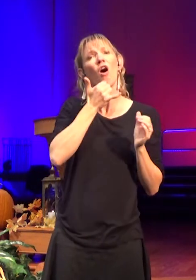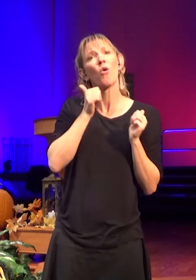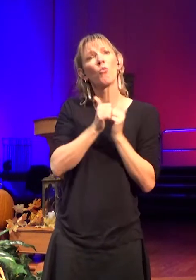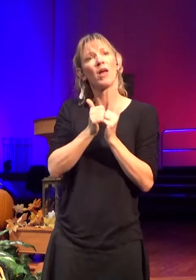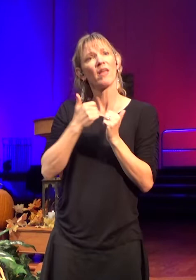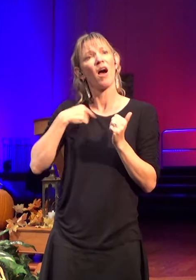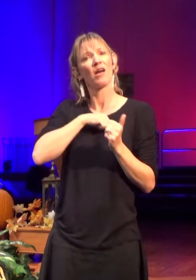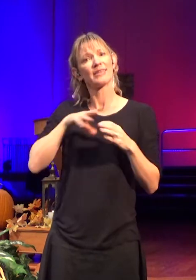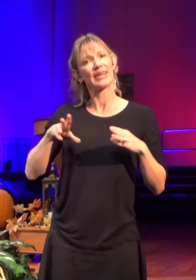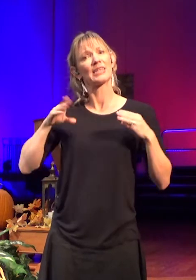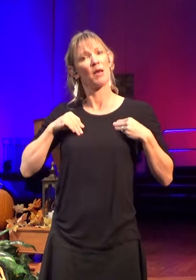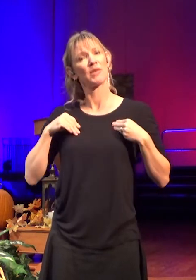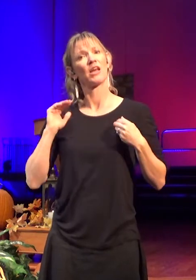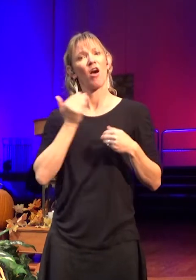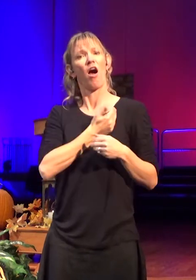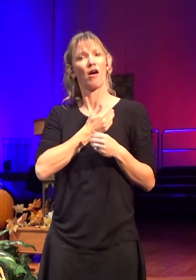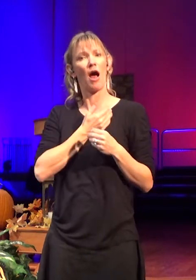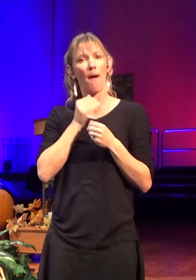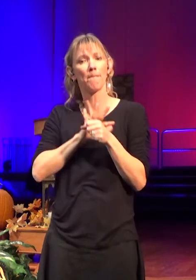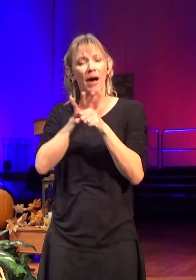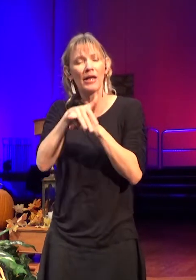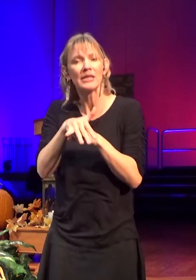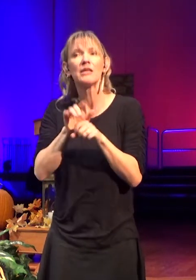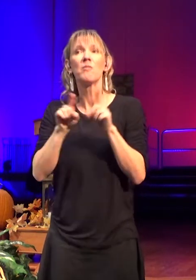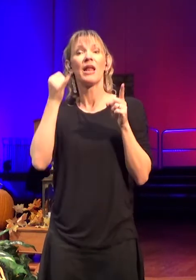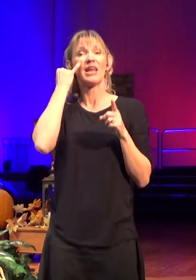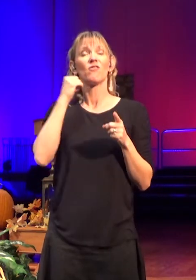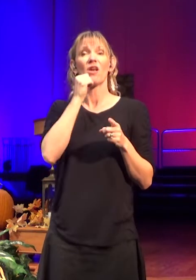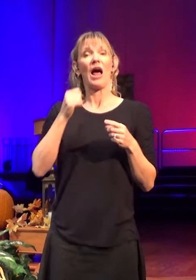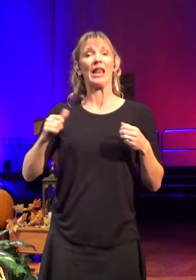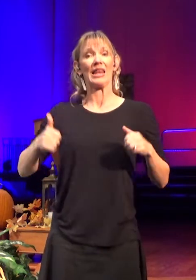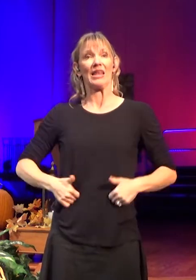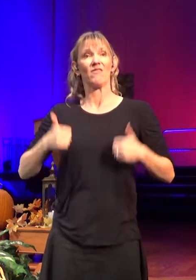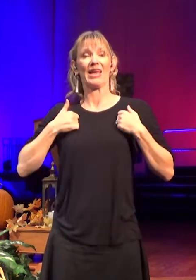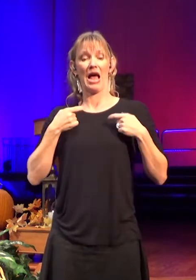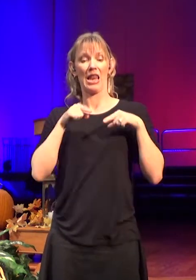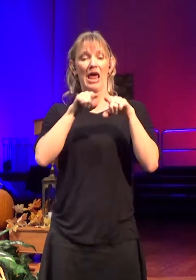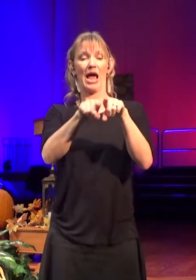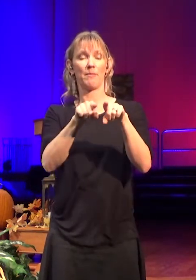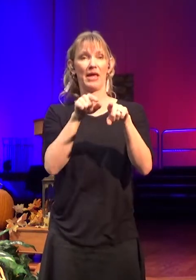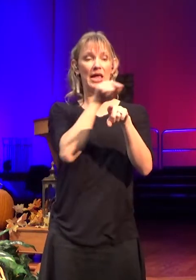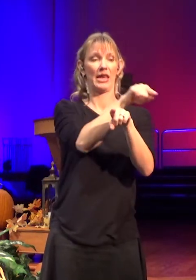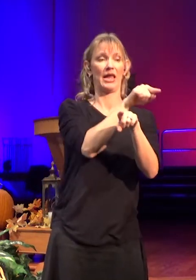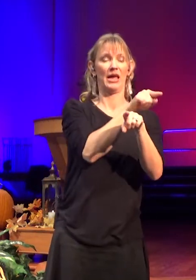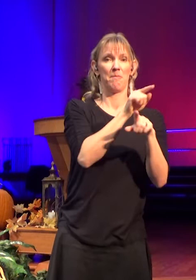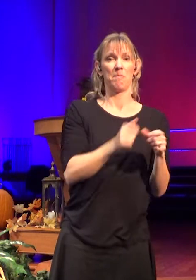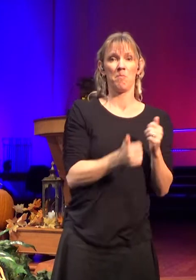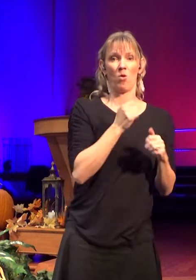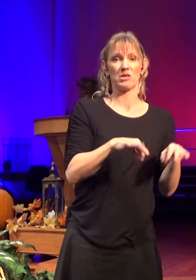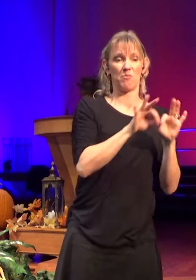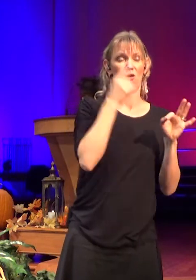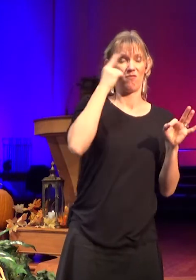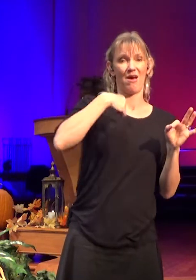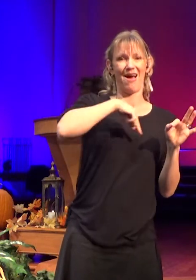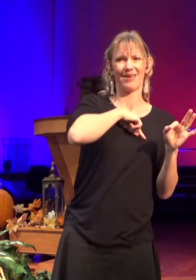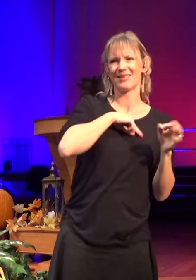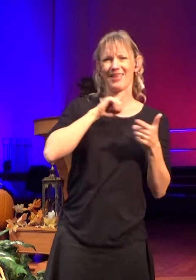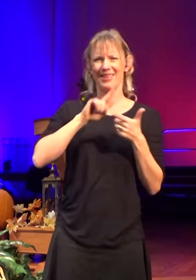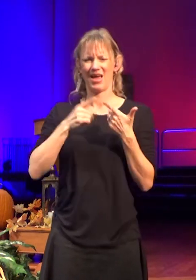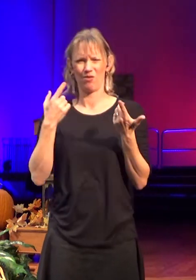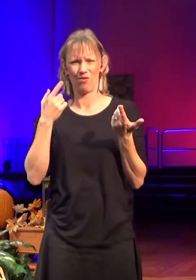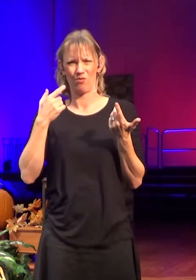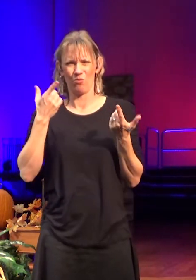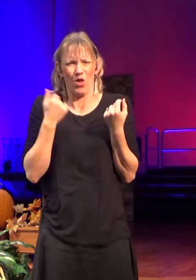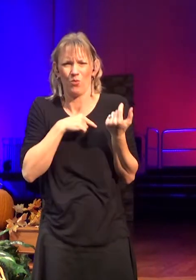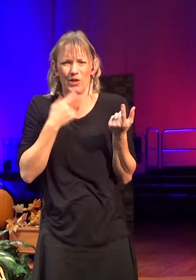with pursuing and accepting our abundance, but if we're not in alignment with living with what's most important to us, what are we living for?